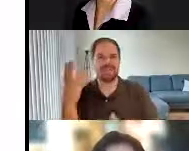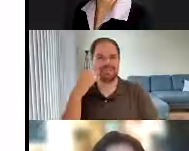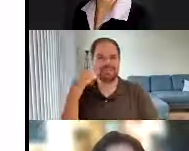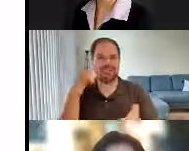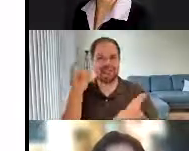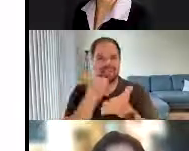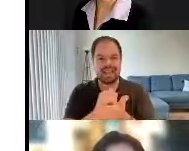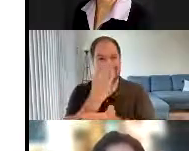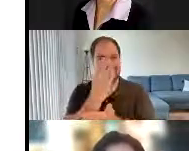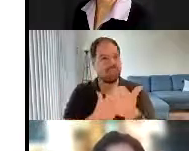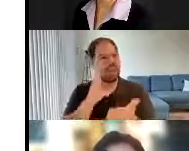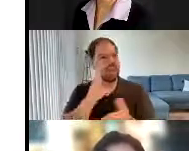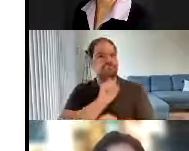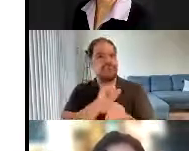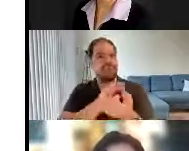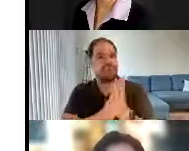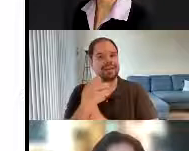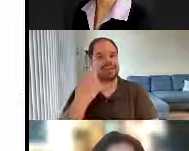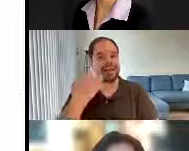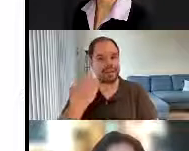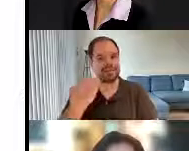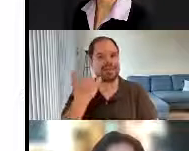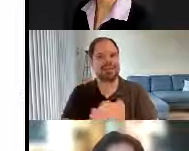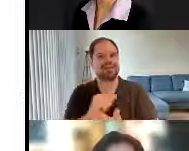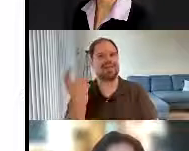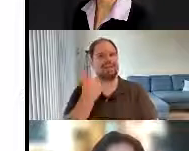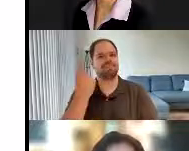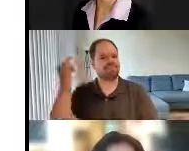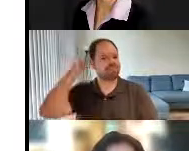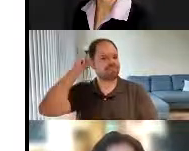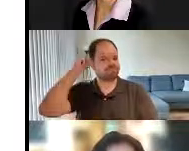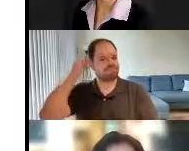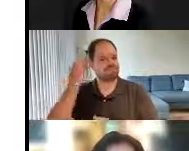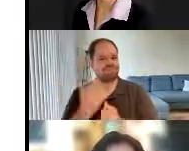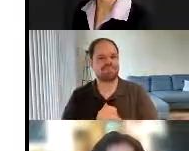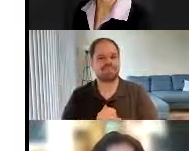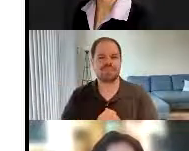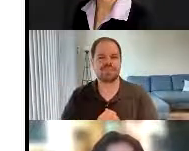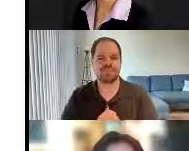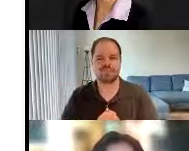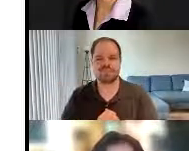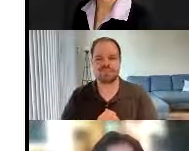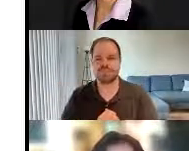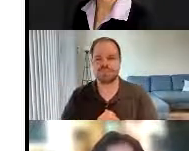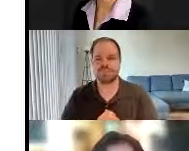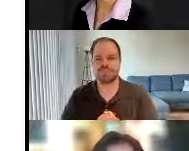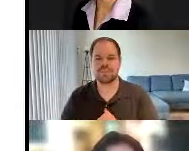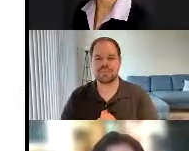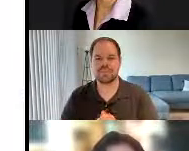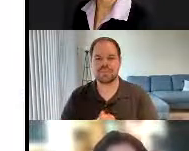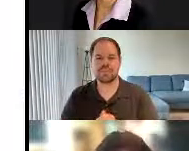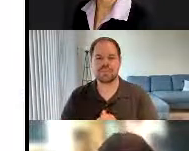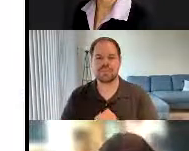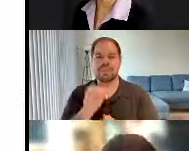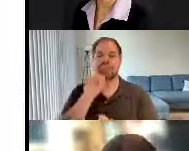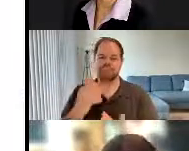illness and last for years. And there are many people who are experiencing that and some who will eventually become disabled. So